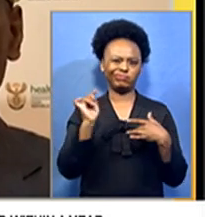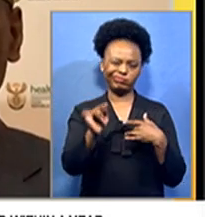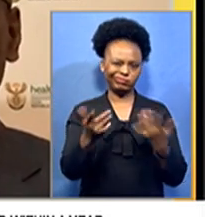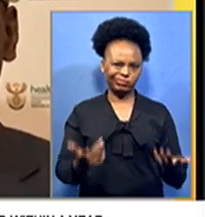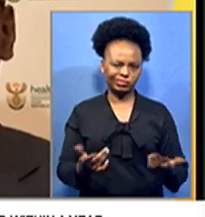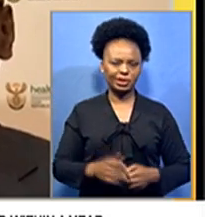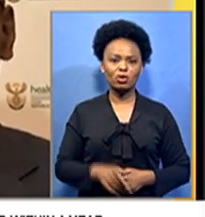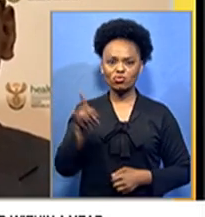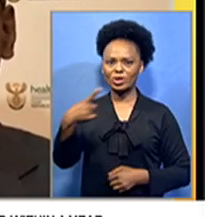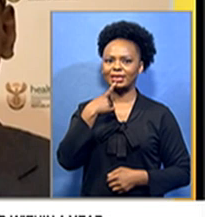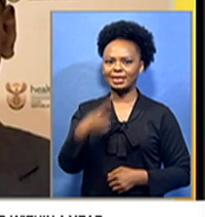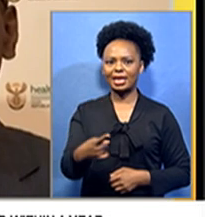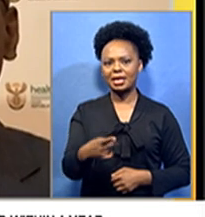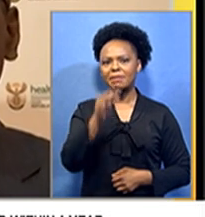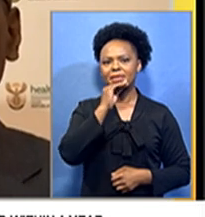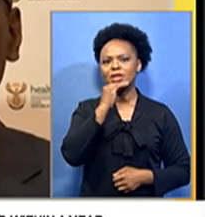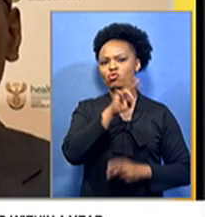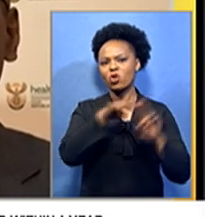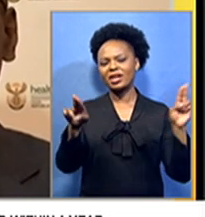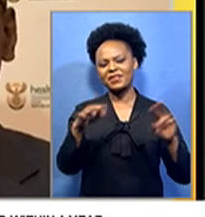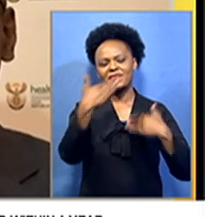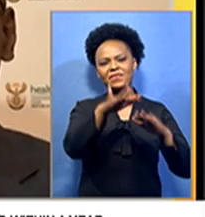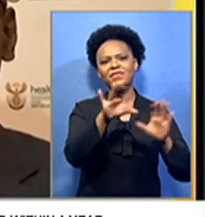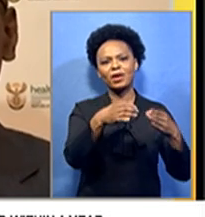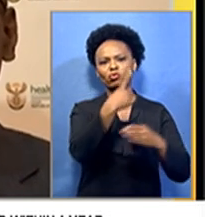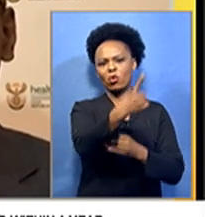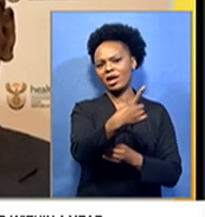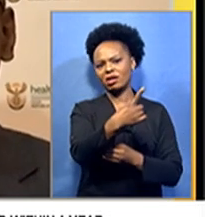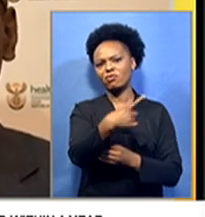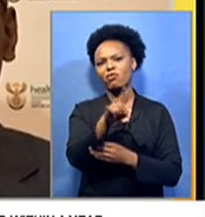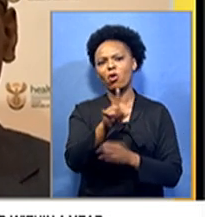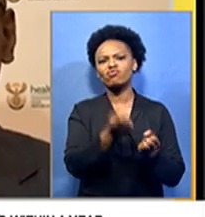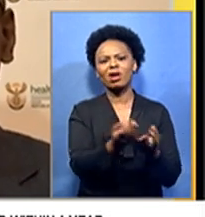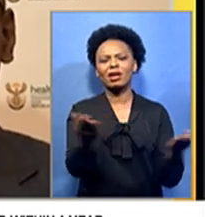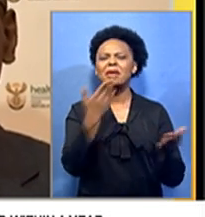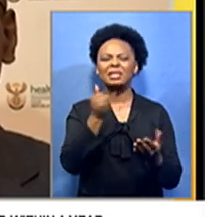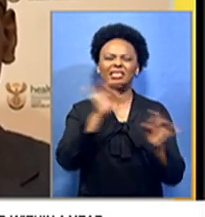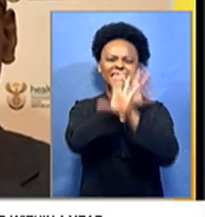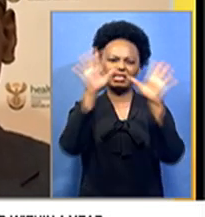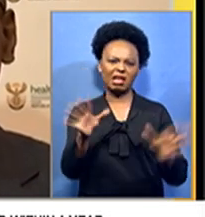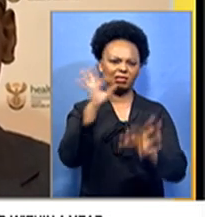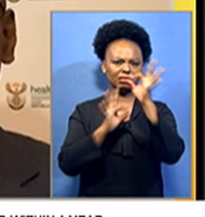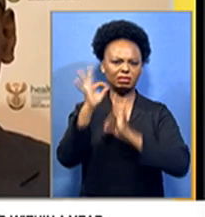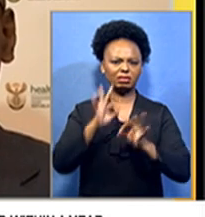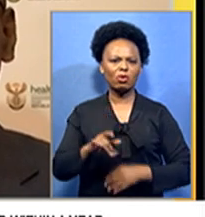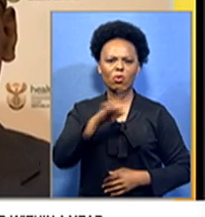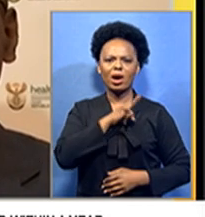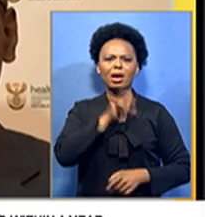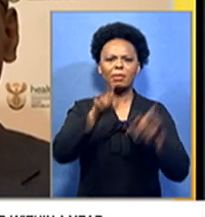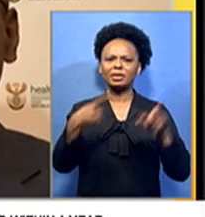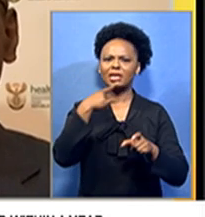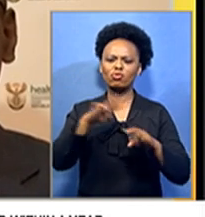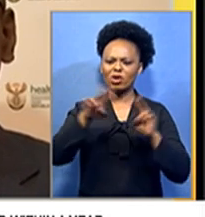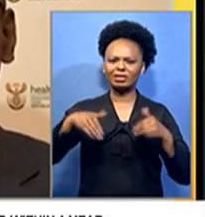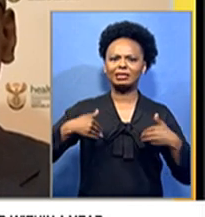you're saying that this is in fact phase one of our rollout. So let's get some clarity. People are saying we haven't even started with a rollout, but you're